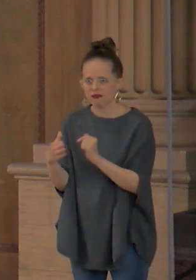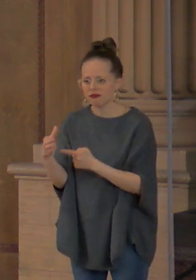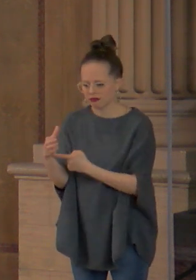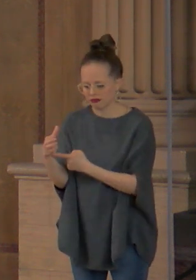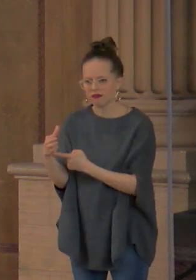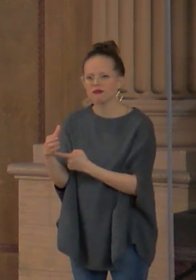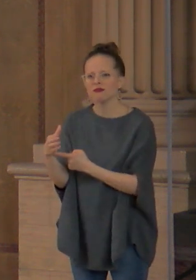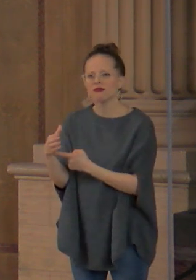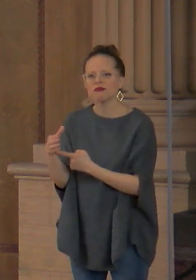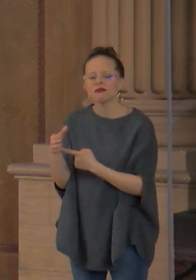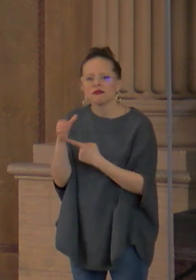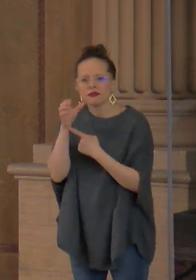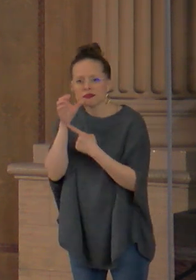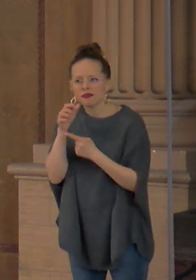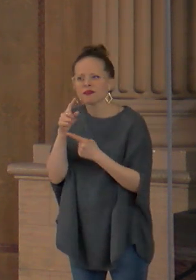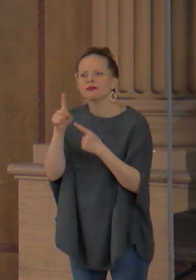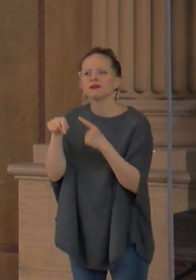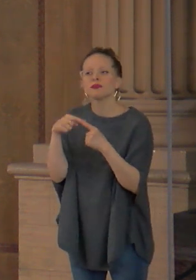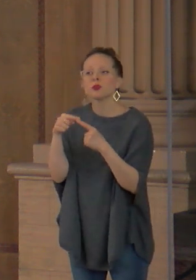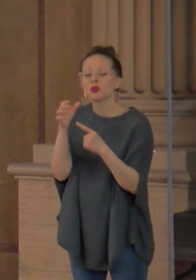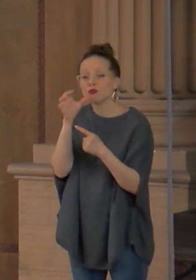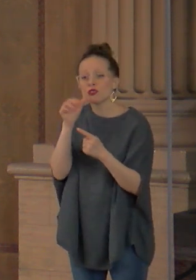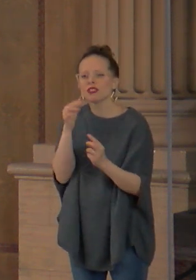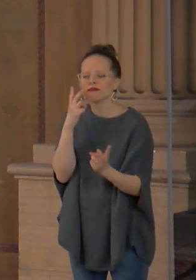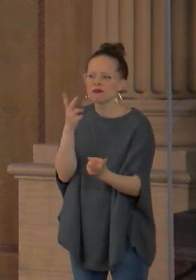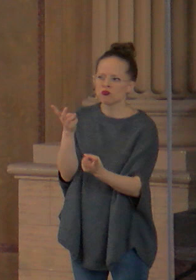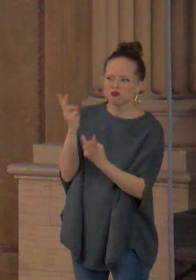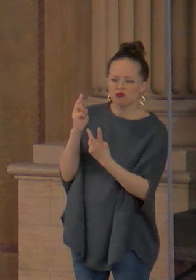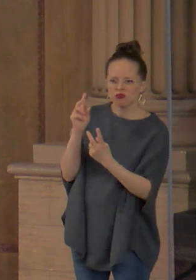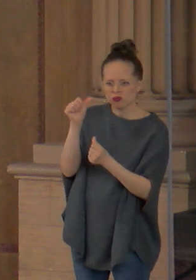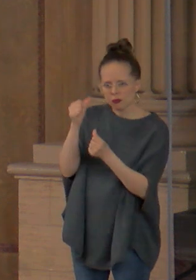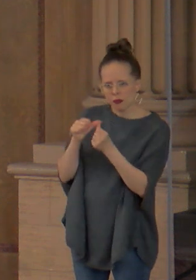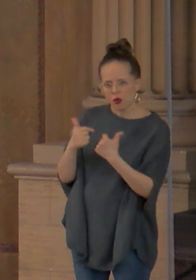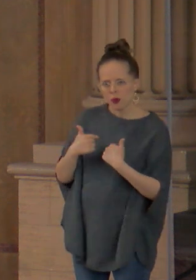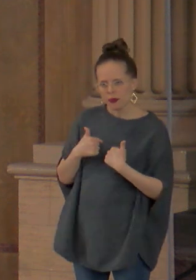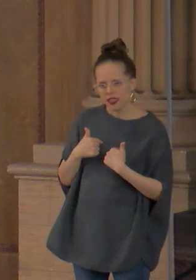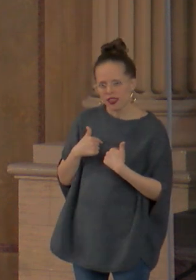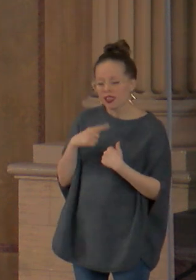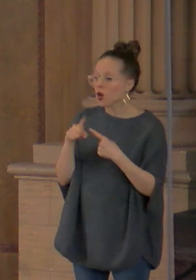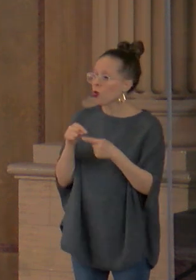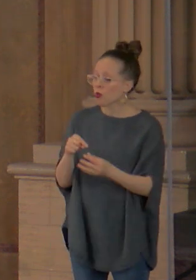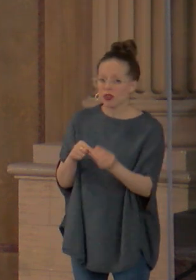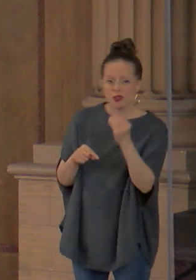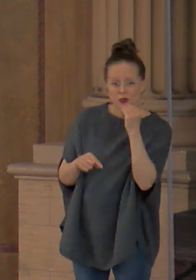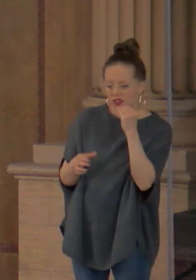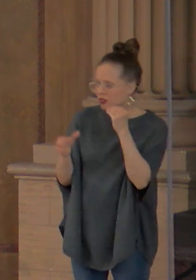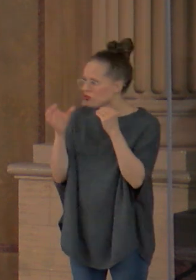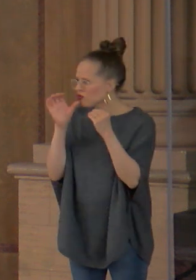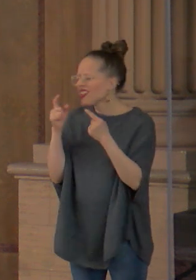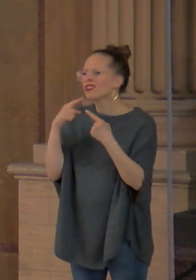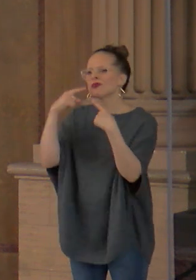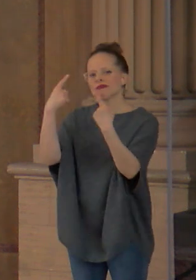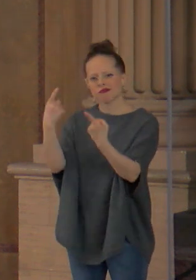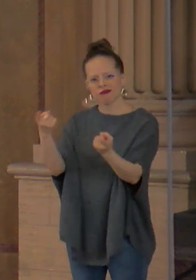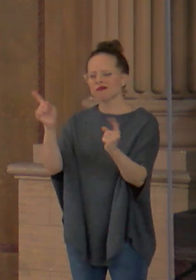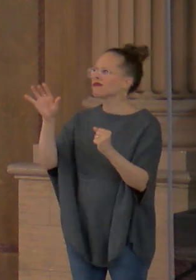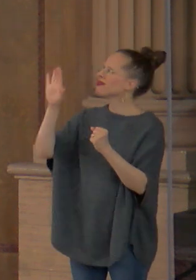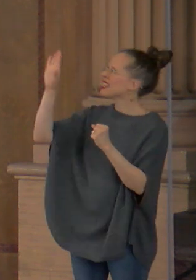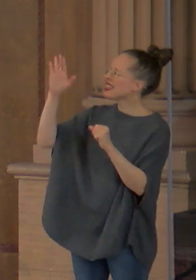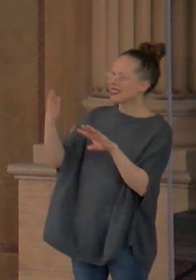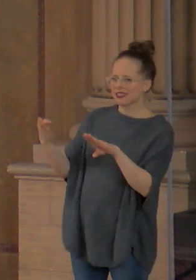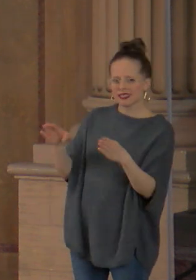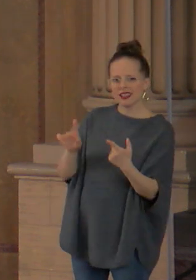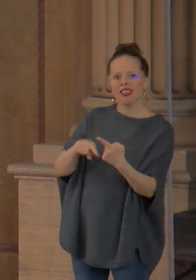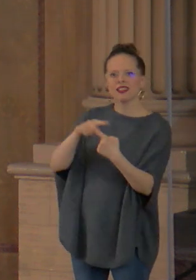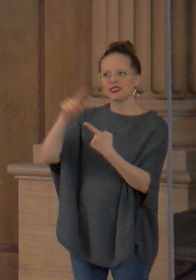Do this as often as you drink it in remembrance of me. For as often as you eat this bread and drink the cup, you proclaim the Lord's death until he